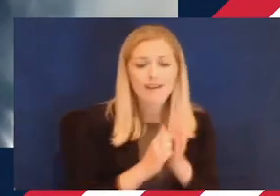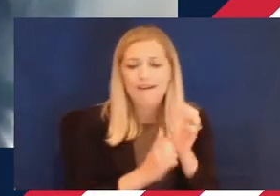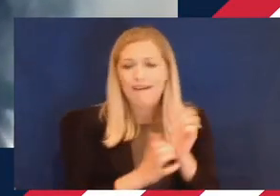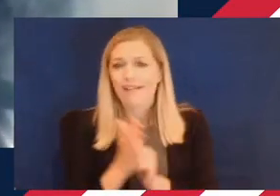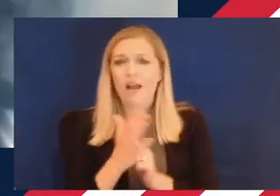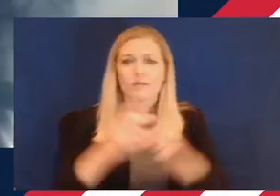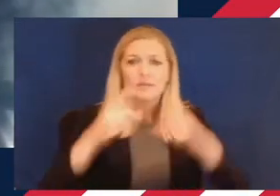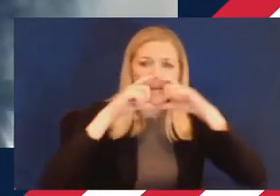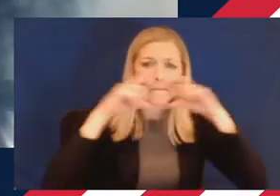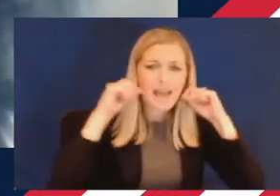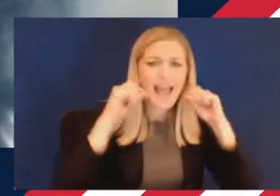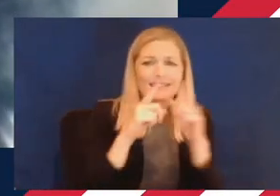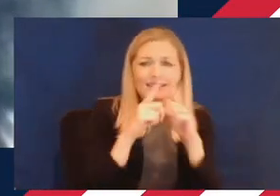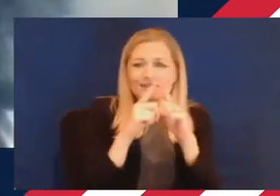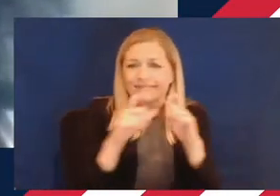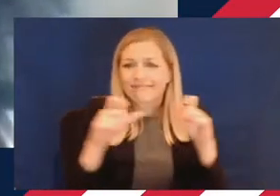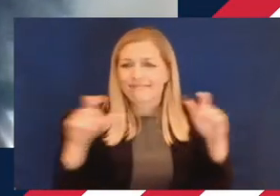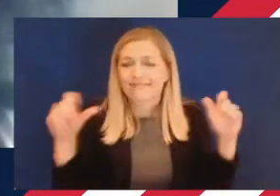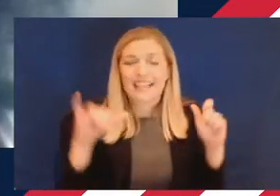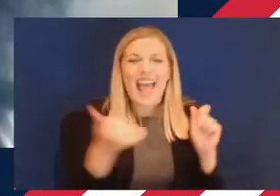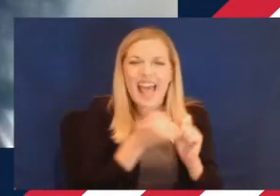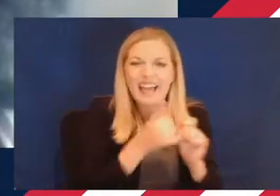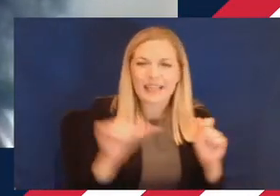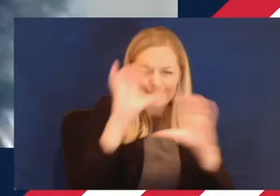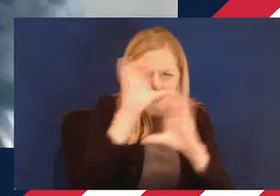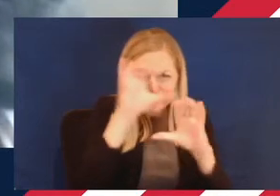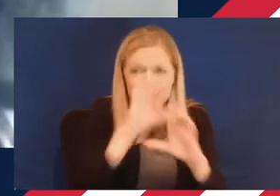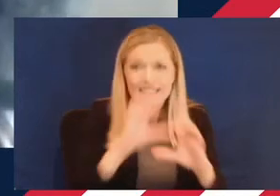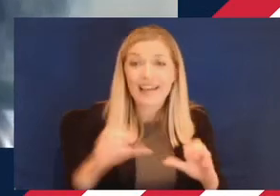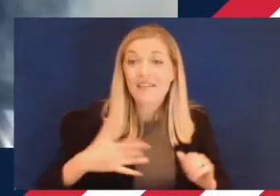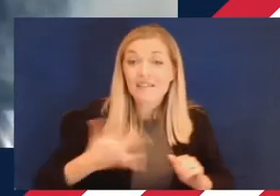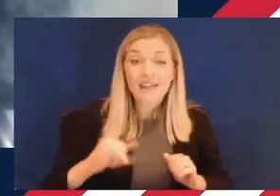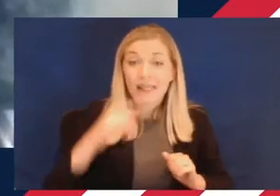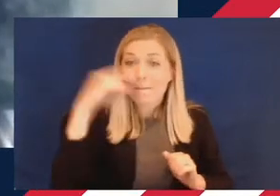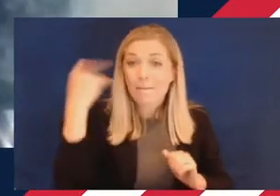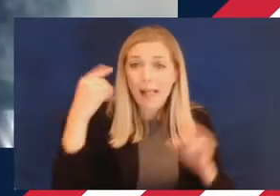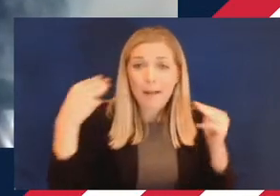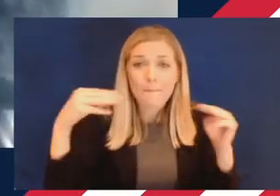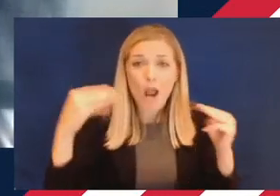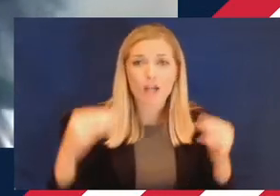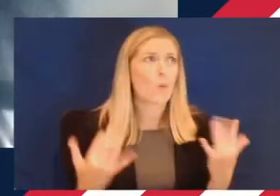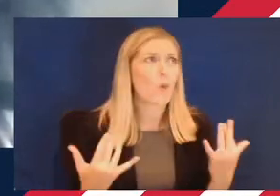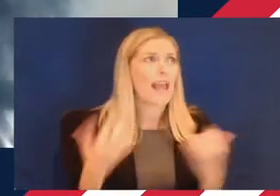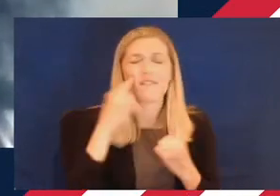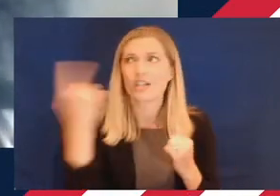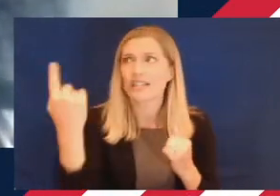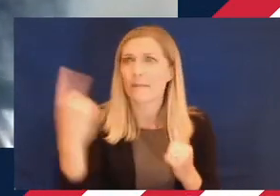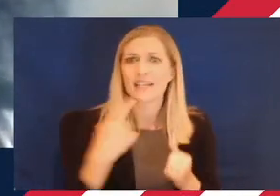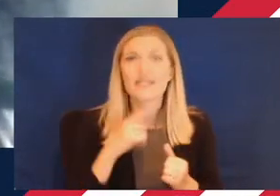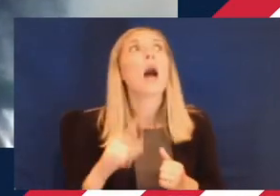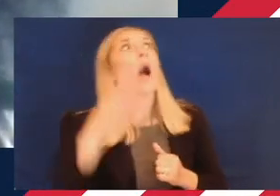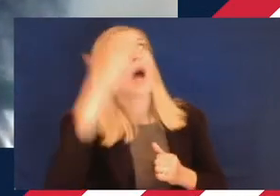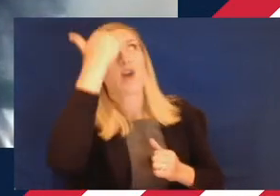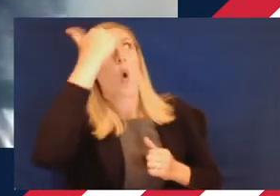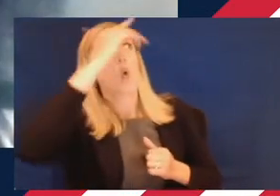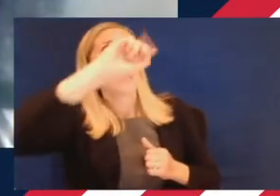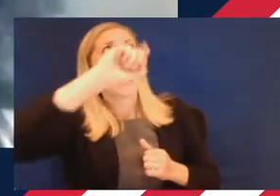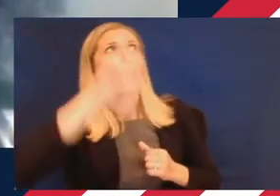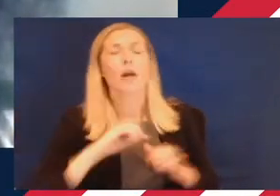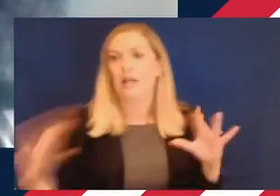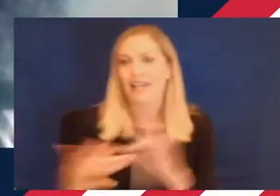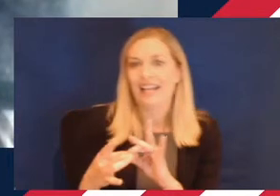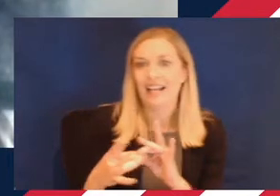strange system, to say the least, as if it were a black market waiting on someone to say they had a connection. We were worried friends would be sending me links to